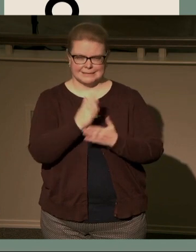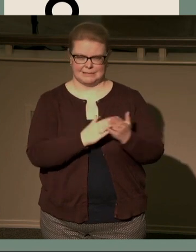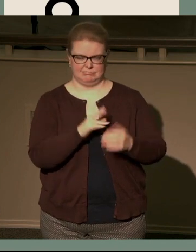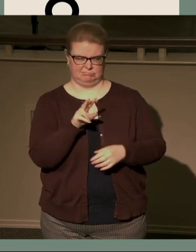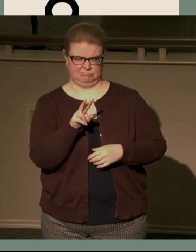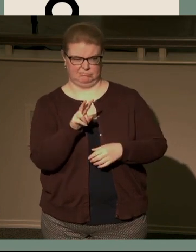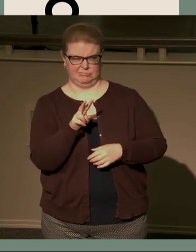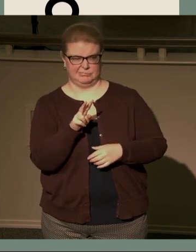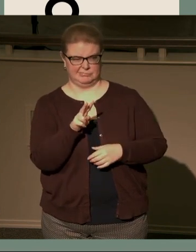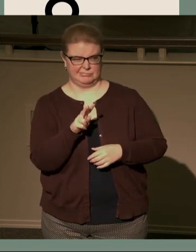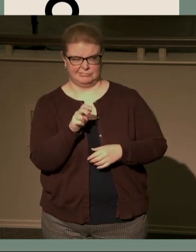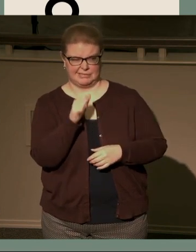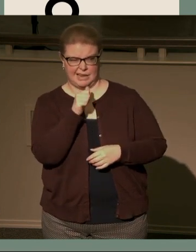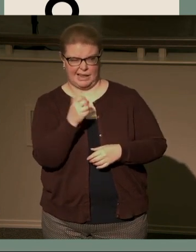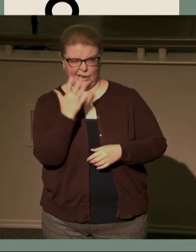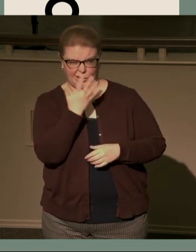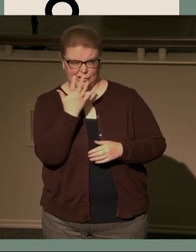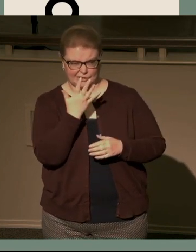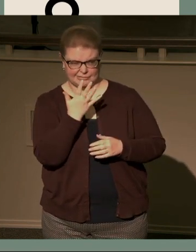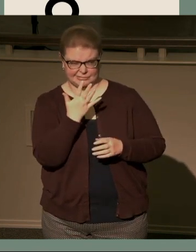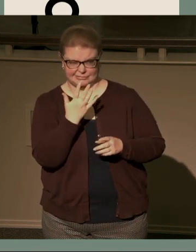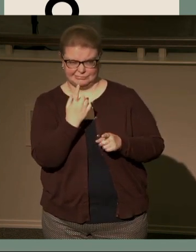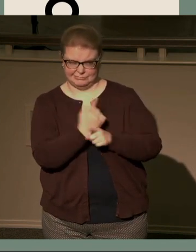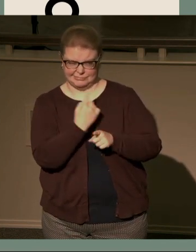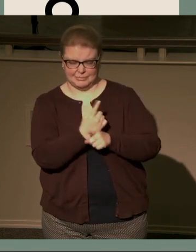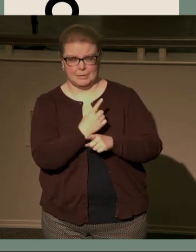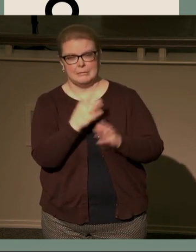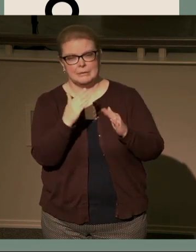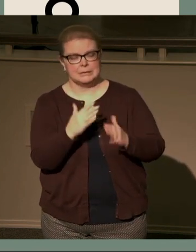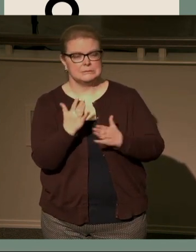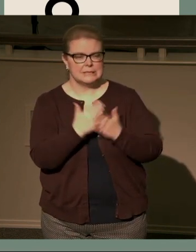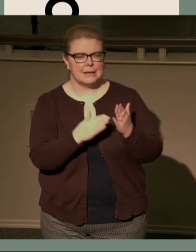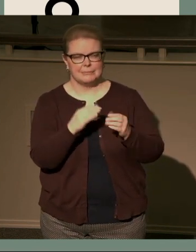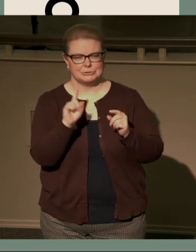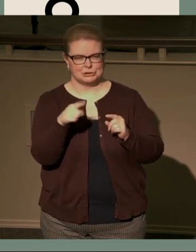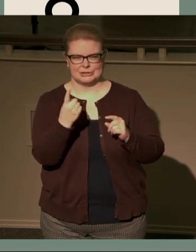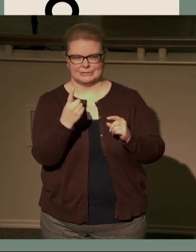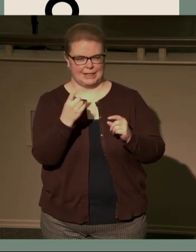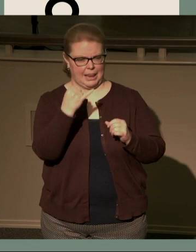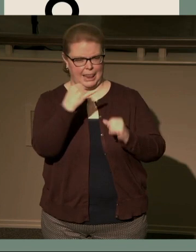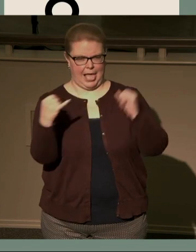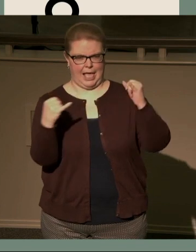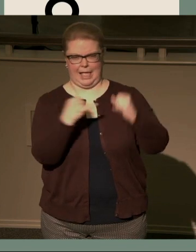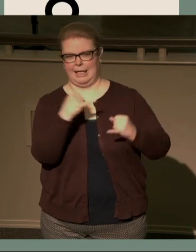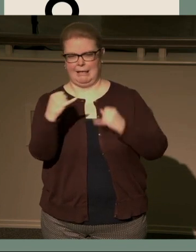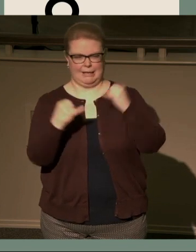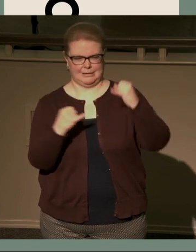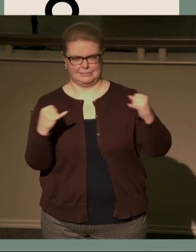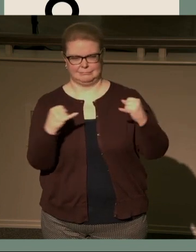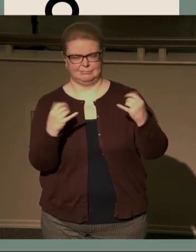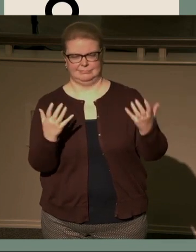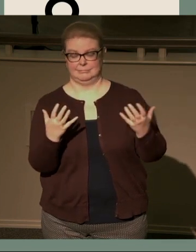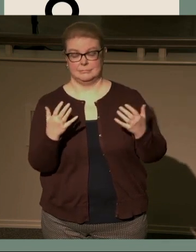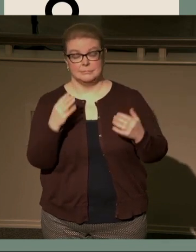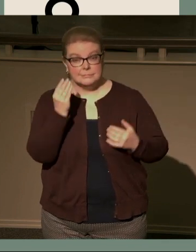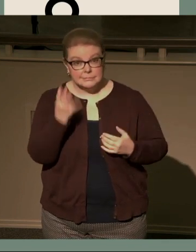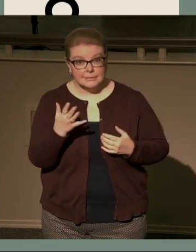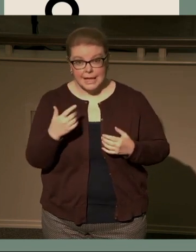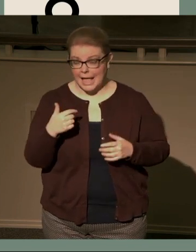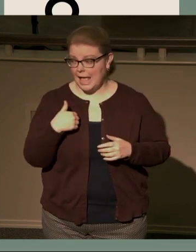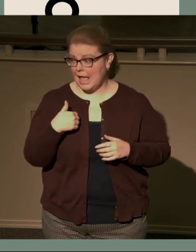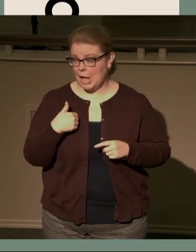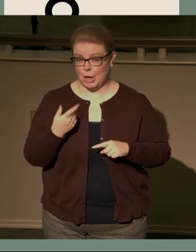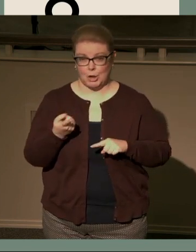grotesque bull, even with some shading. And then some are just a collection of lines. And you know what? I could not draw even